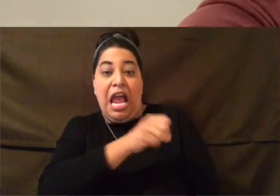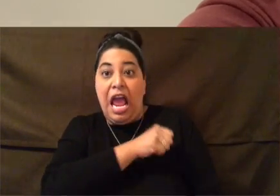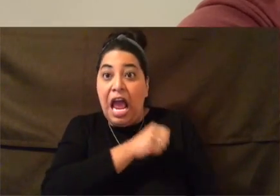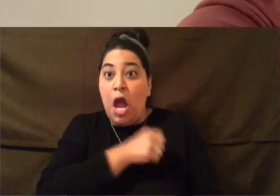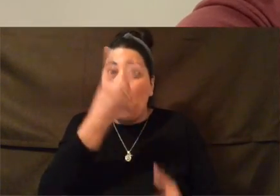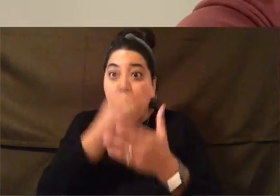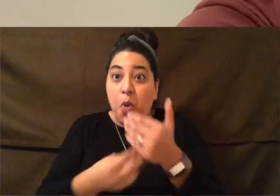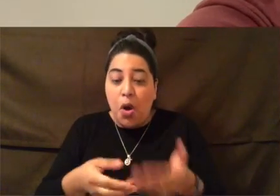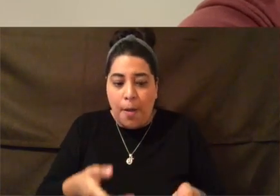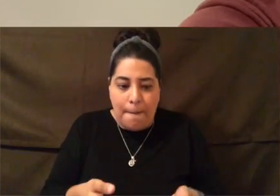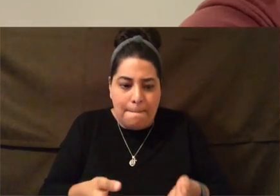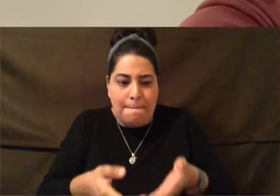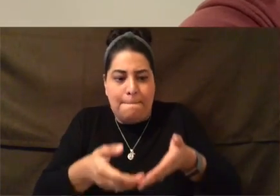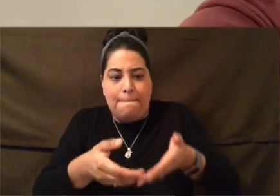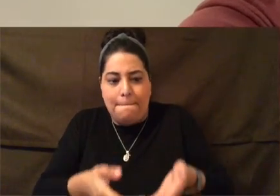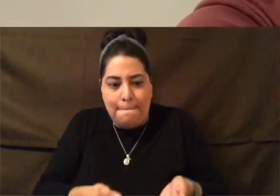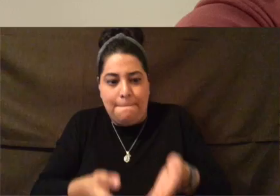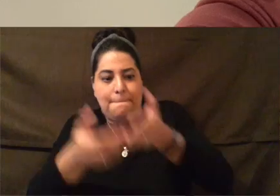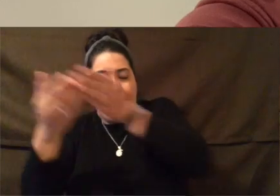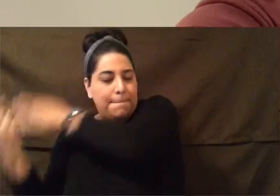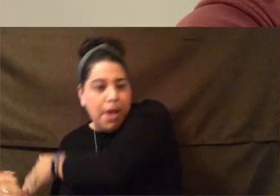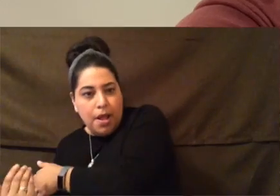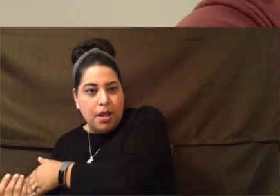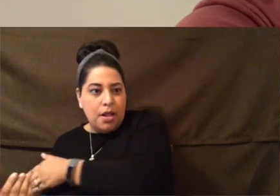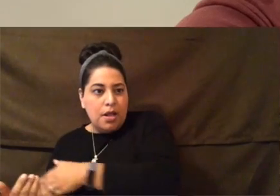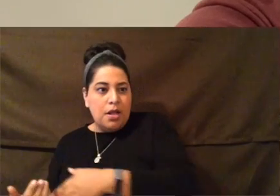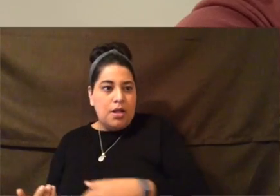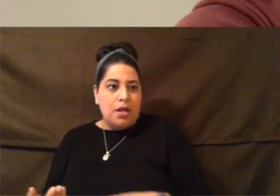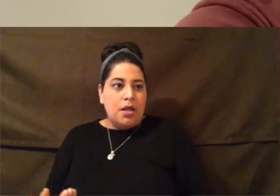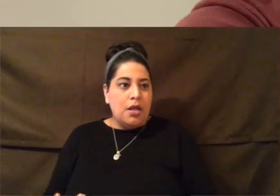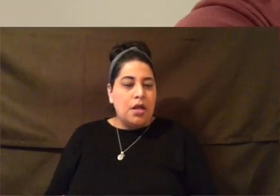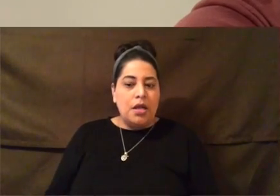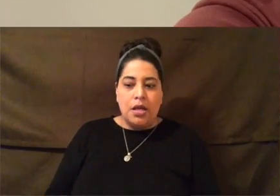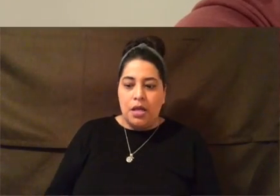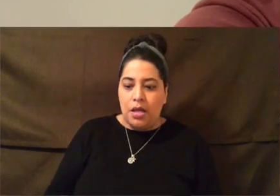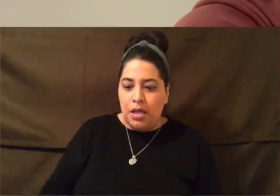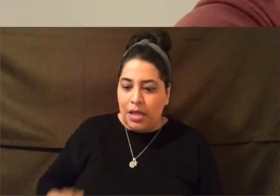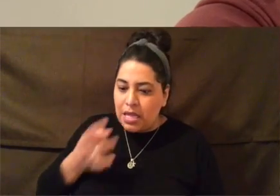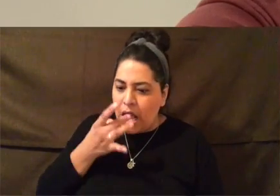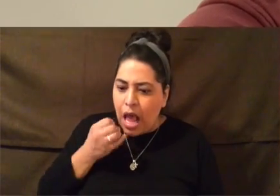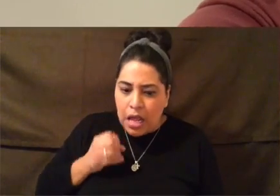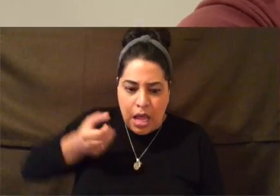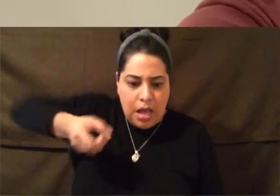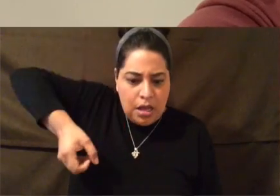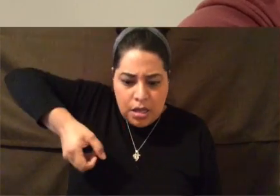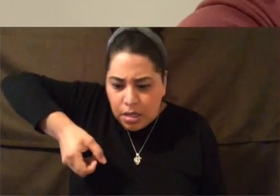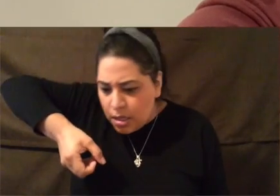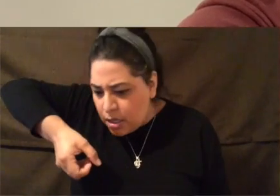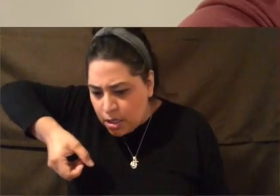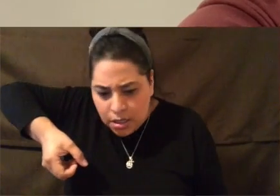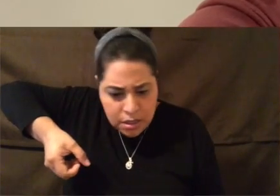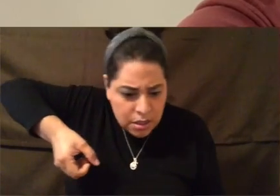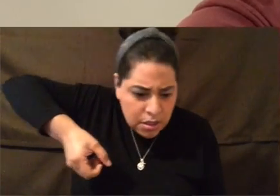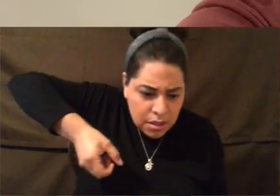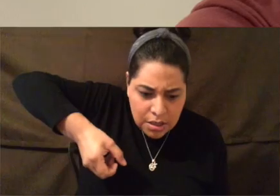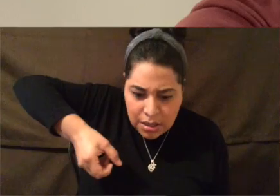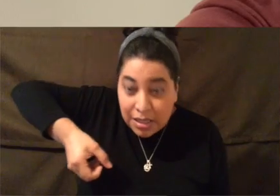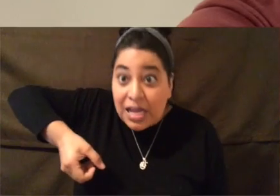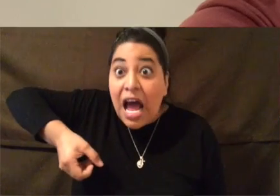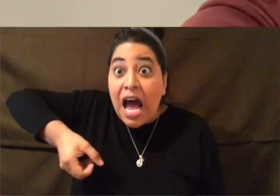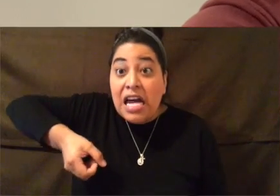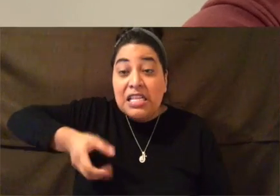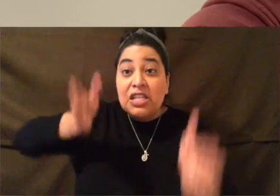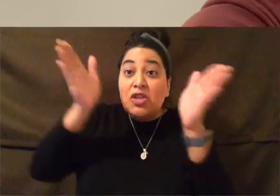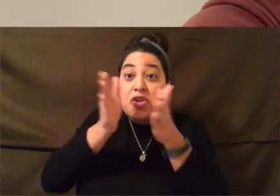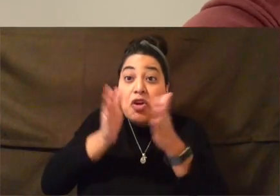Annie tugged on the rope handle of the door. The door fell open with a thunk. Jack picked up the flashlight and shined it on the